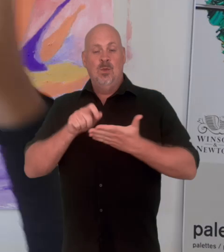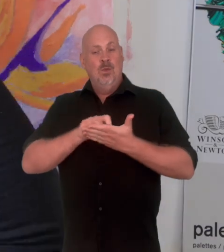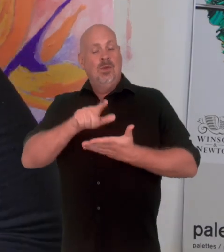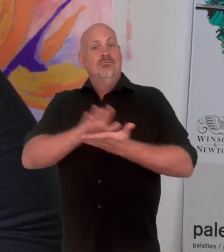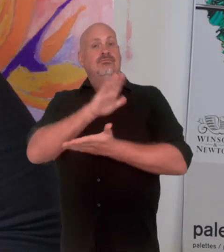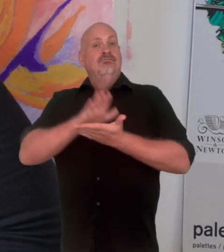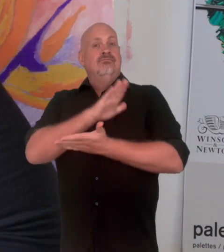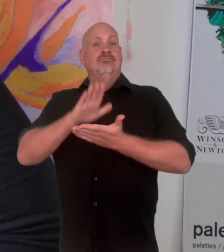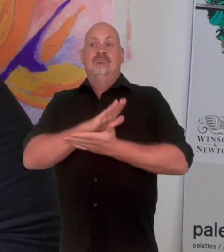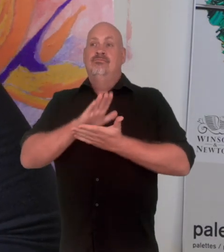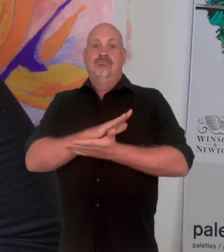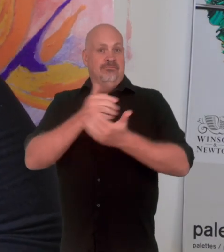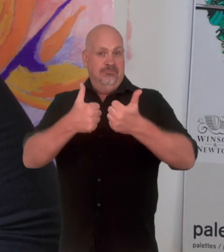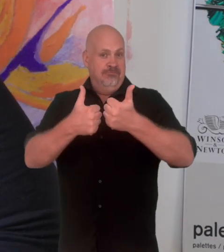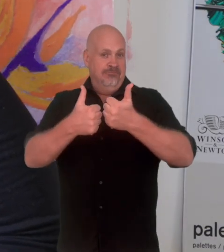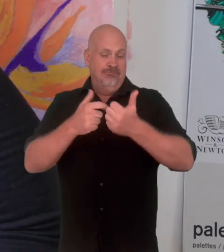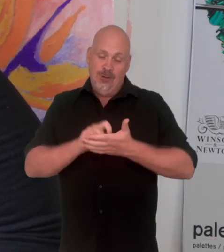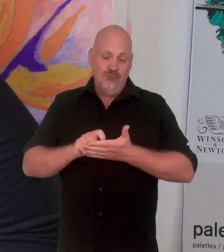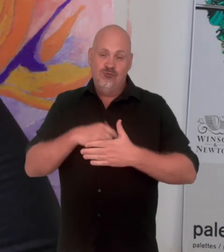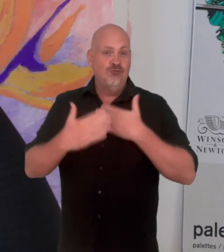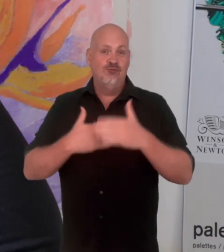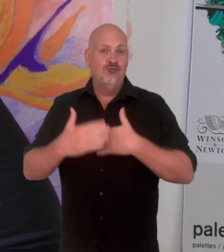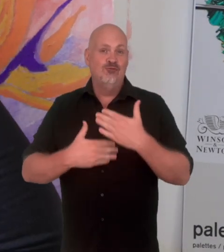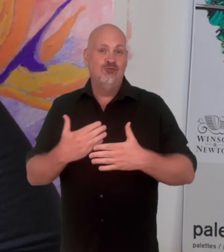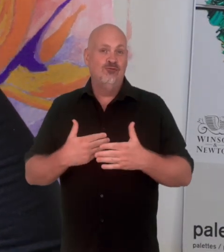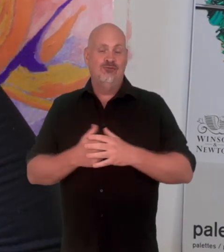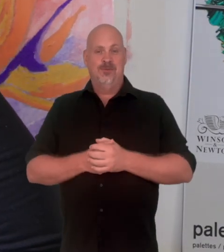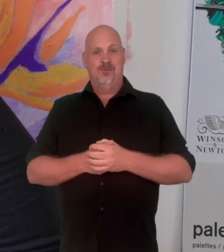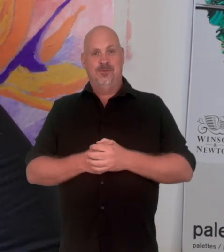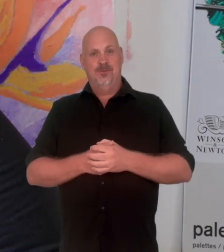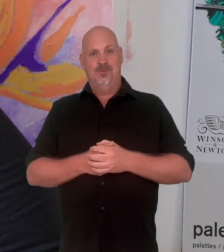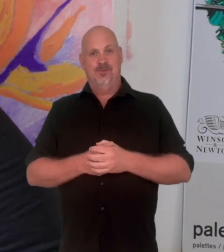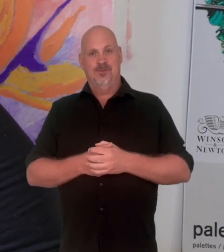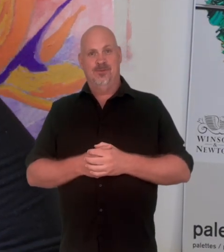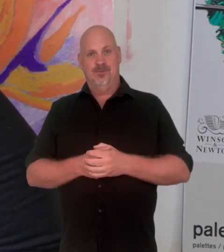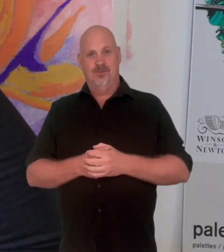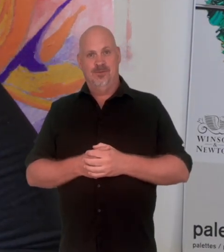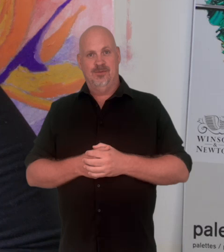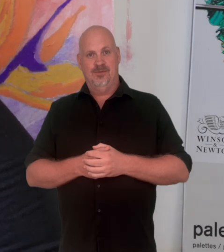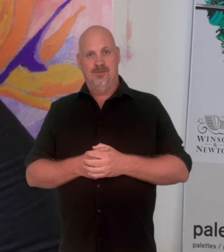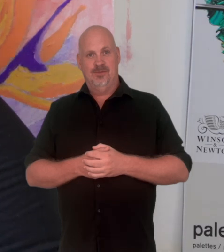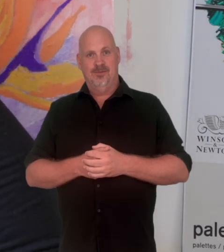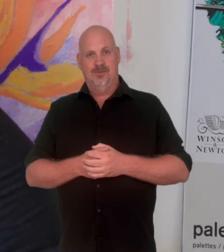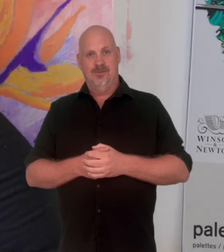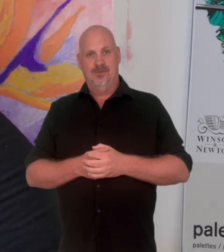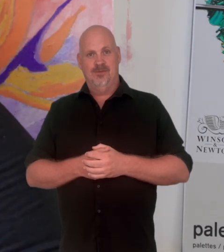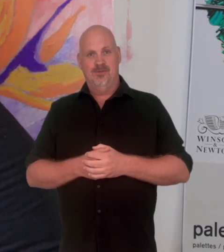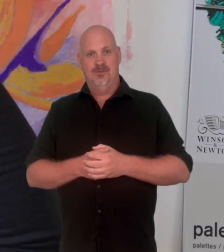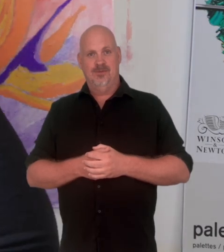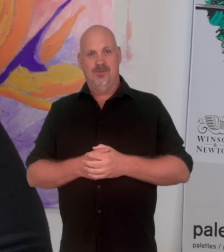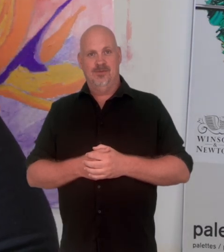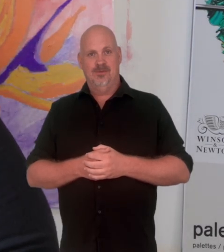So So it's no longer a leaf, it's more like an abstract